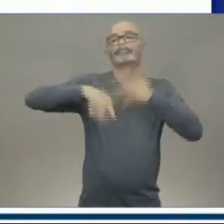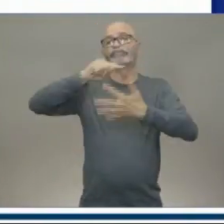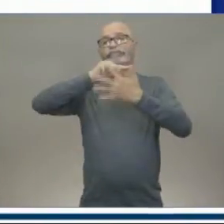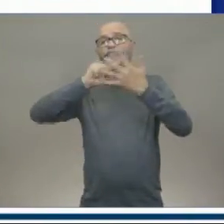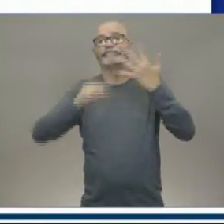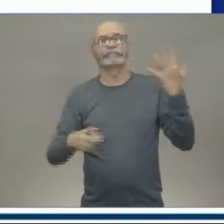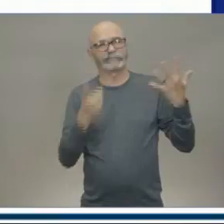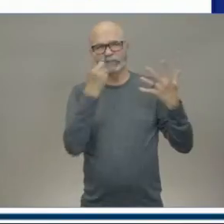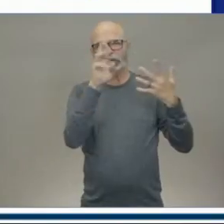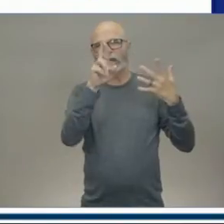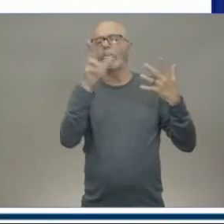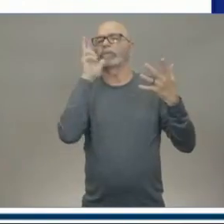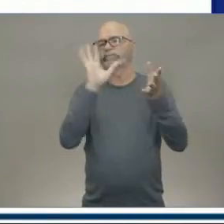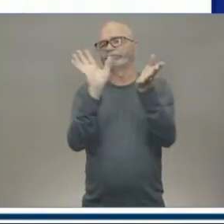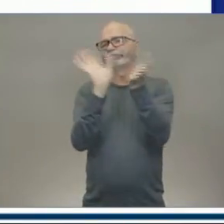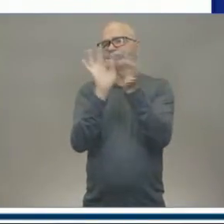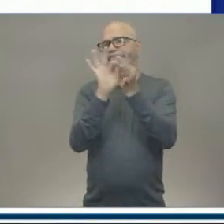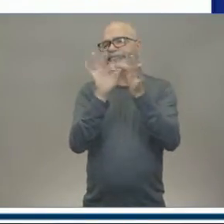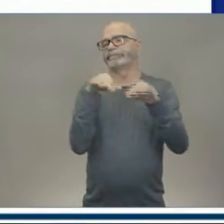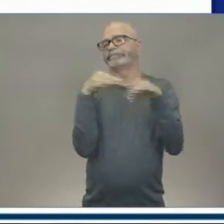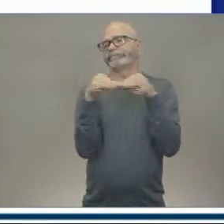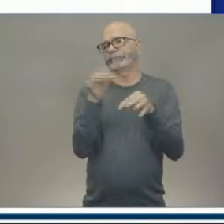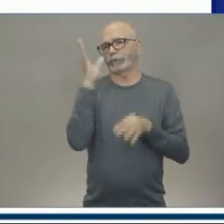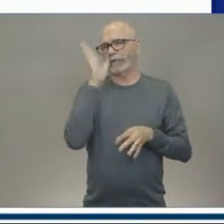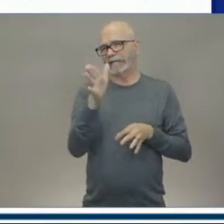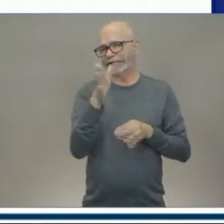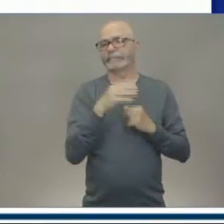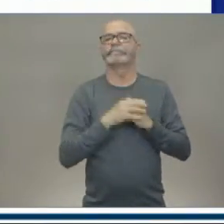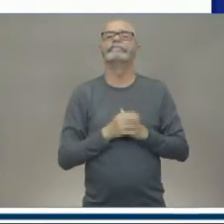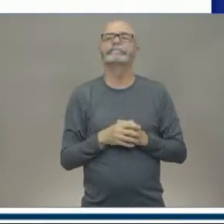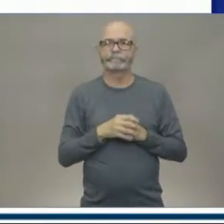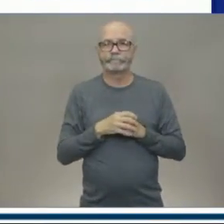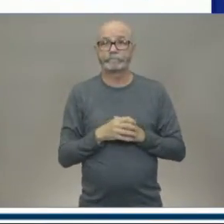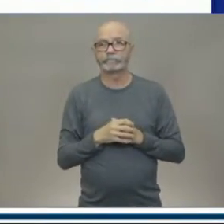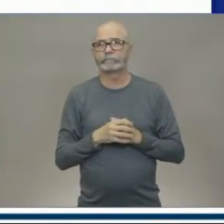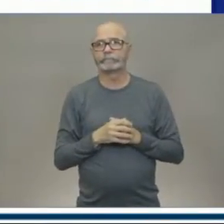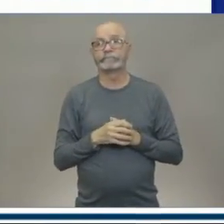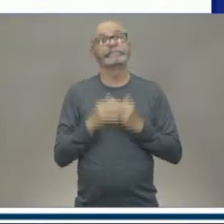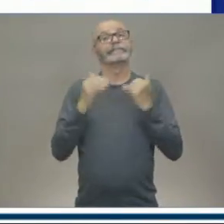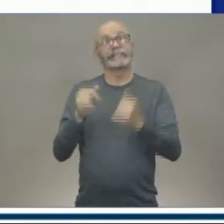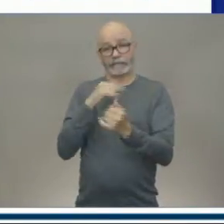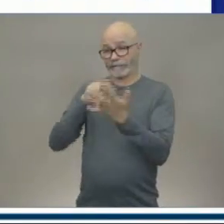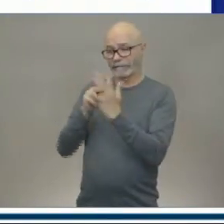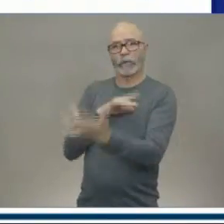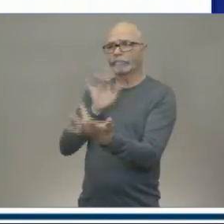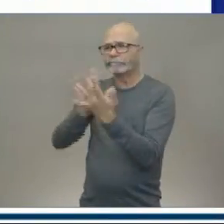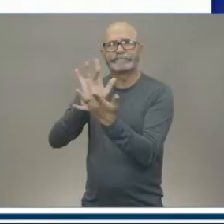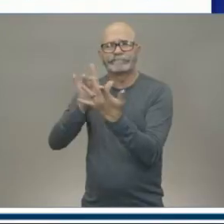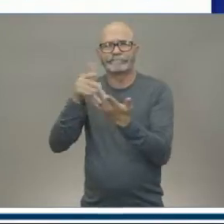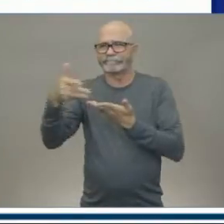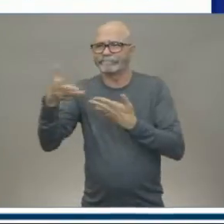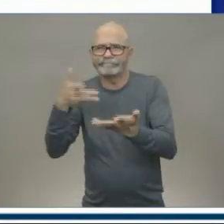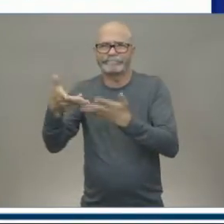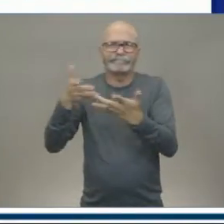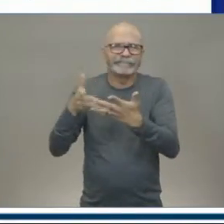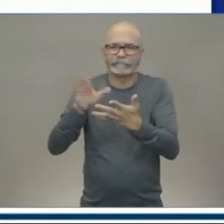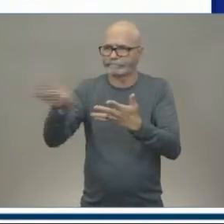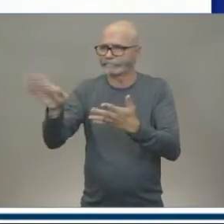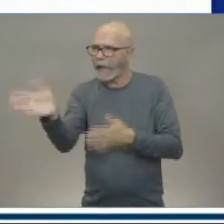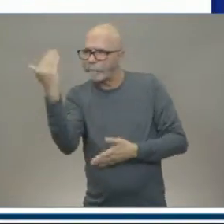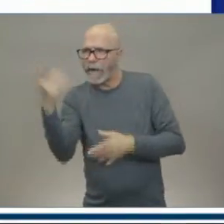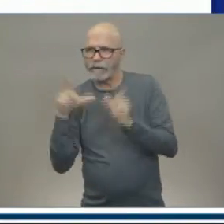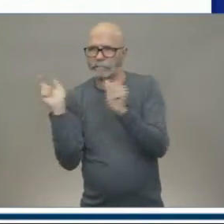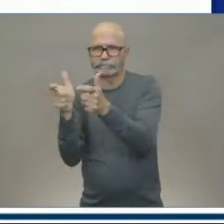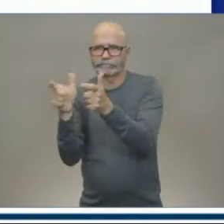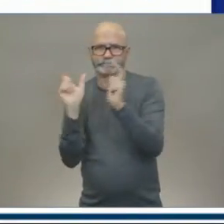give you more details on this in a moment. We have started to reduce our contacts and keeping our distance. But